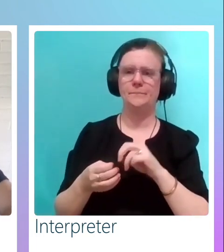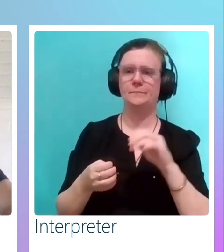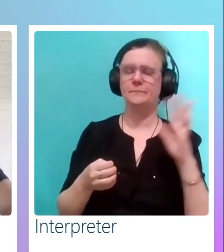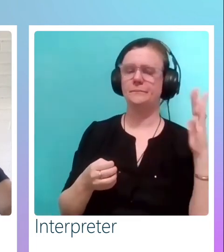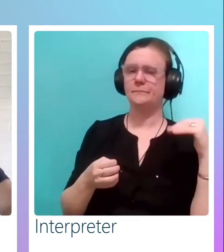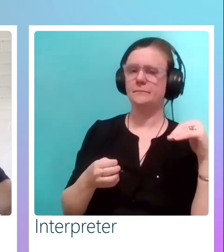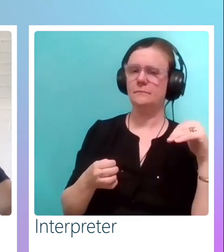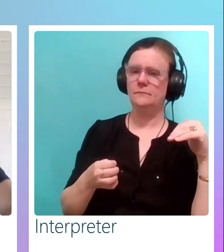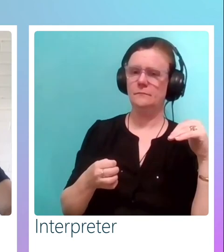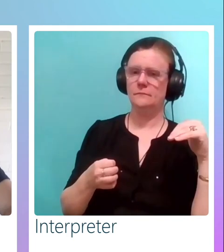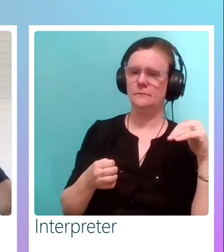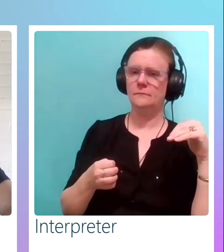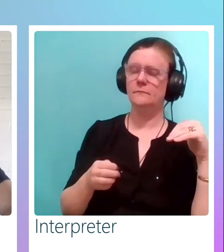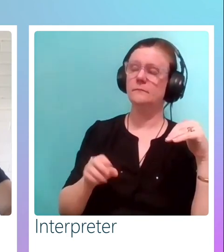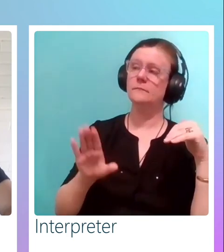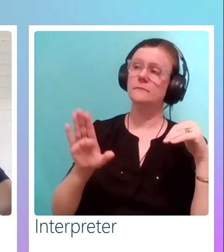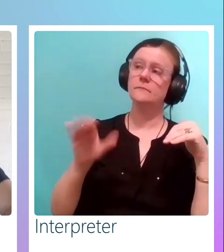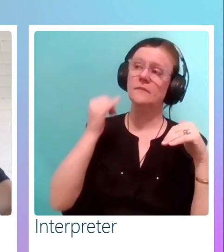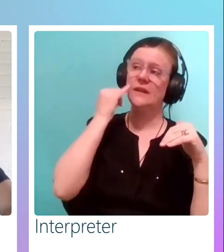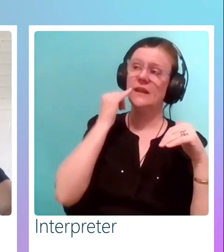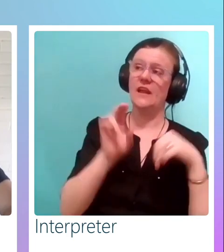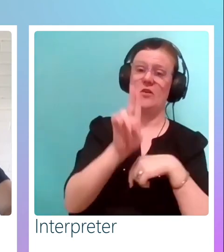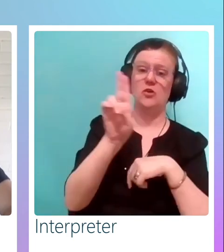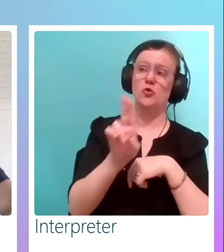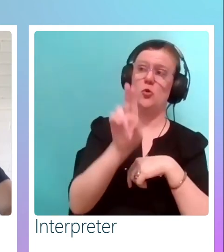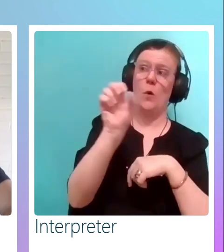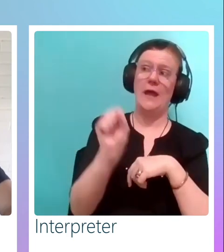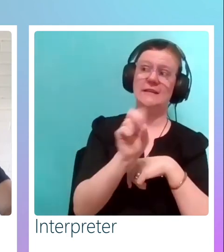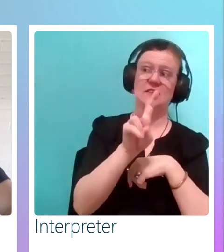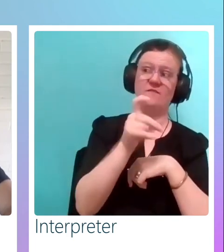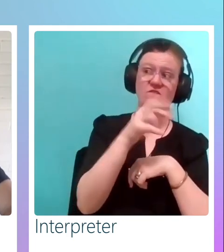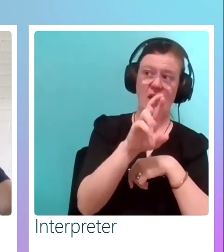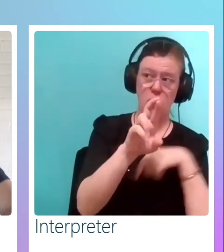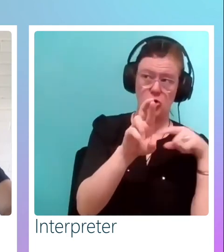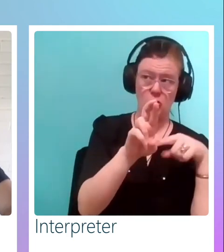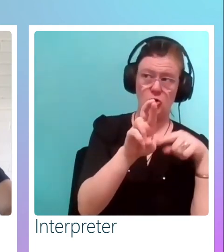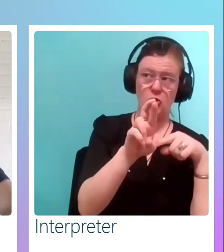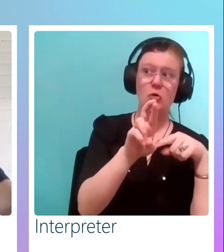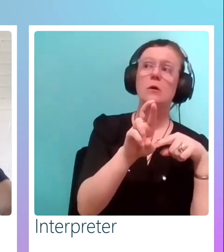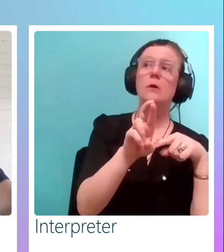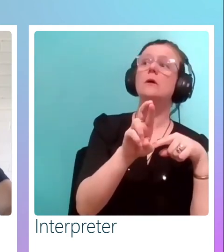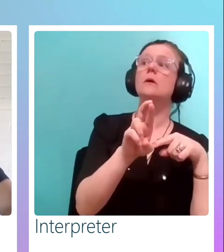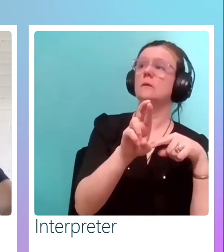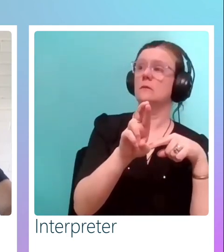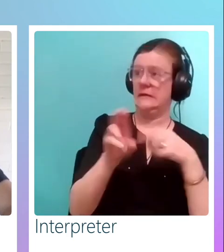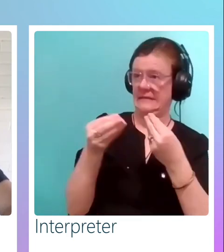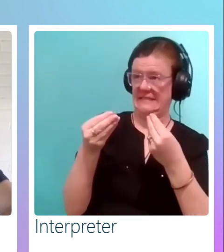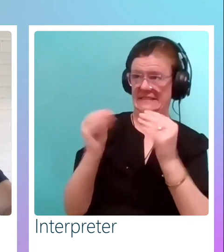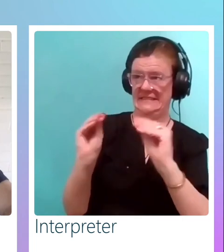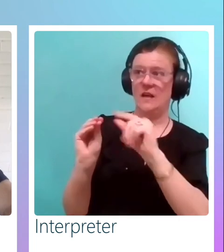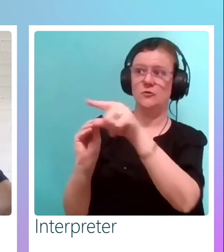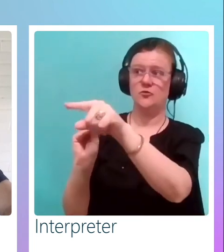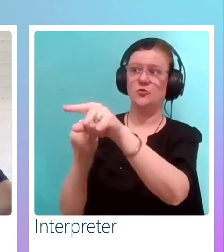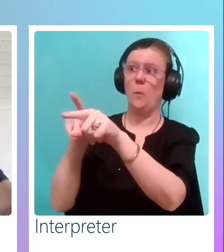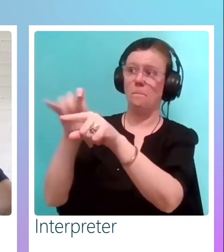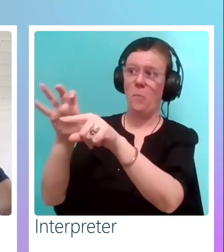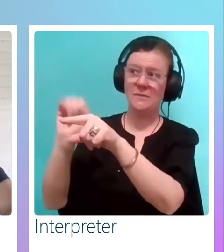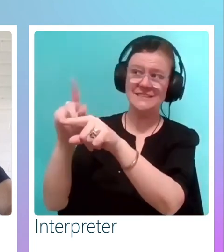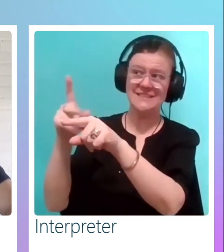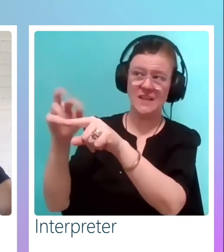here for you. If a US vendor providing a product to a public sector organization in the UK